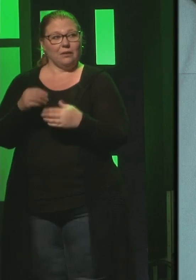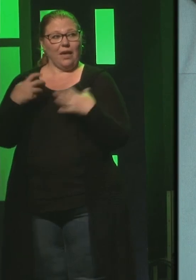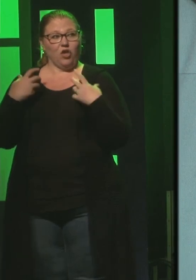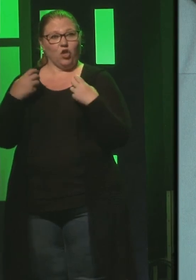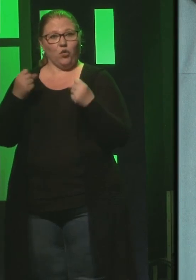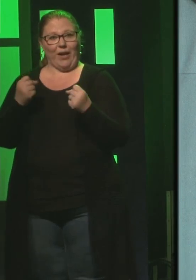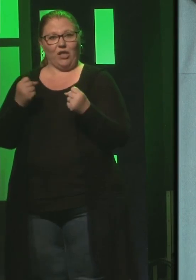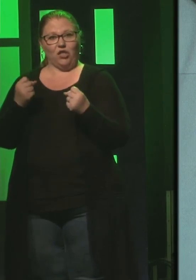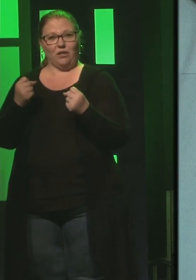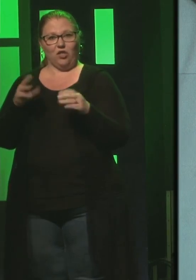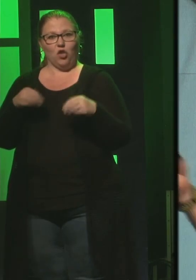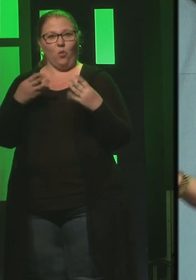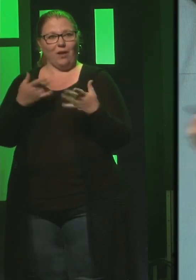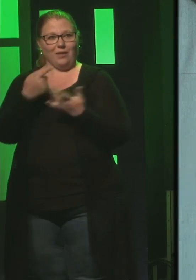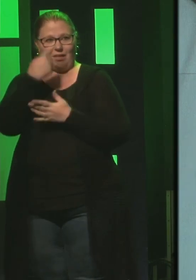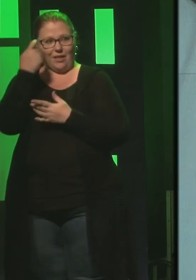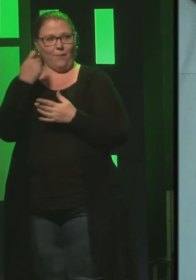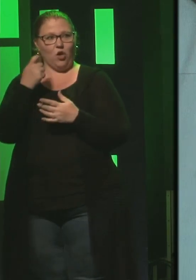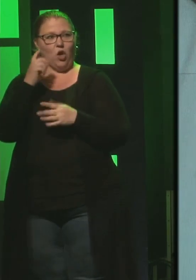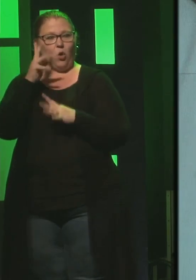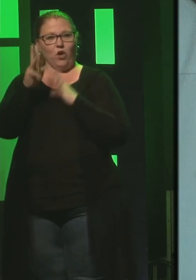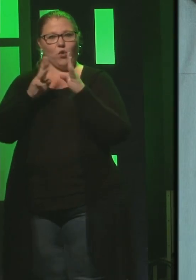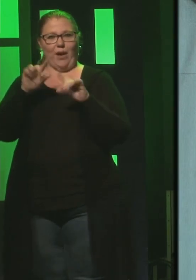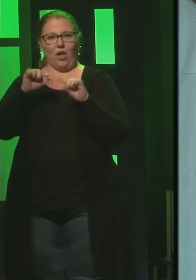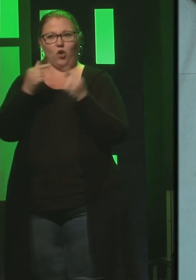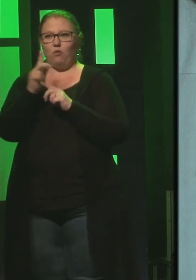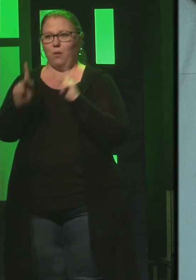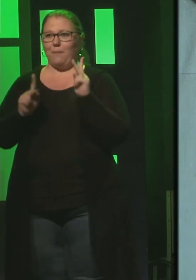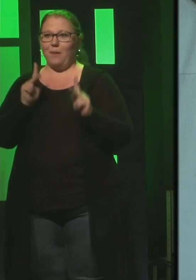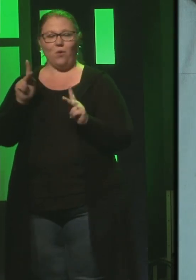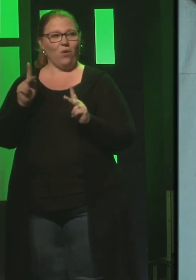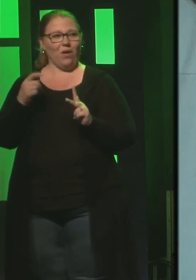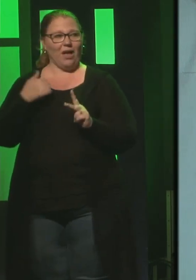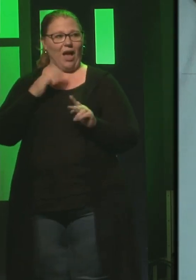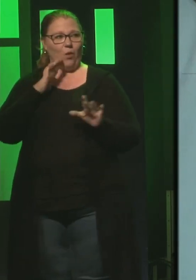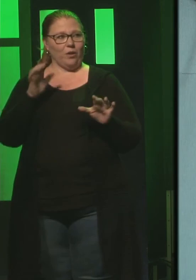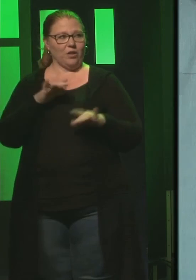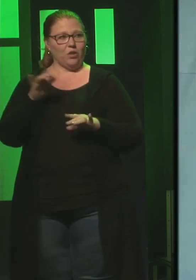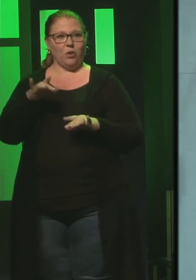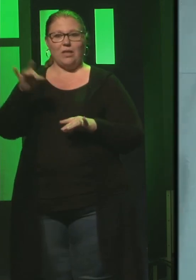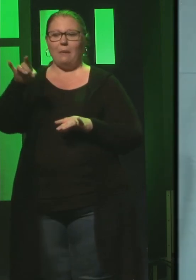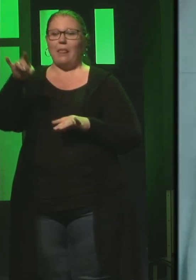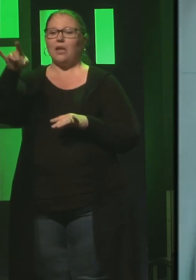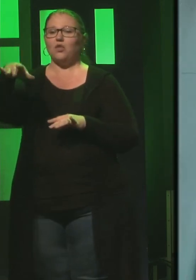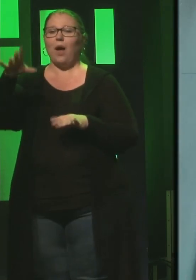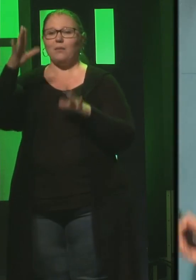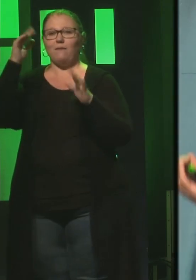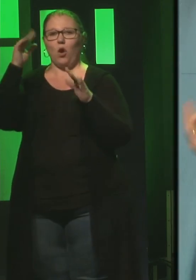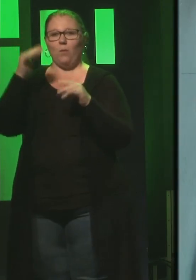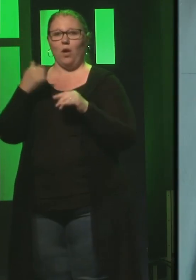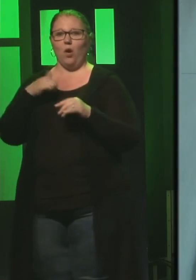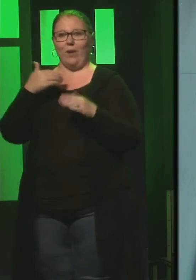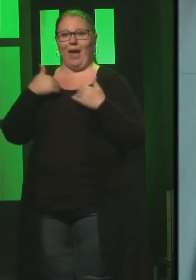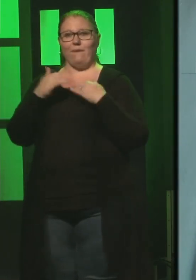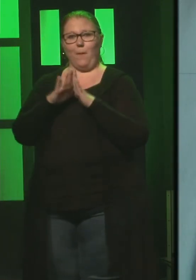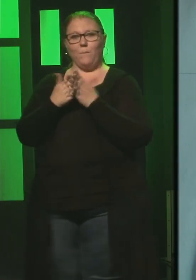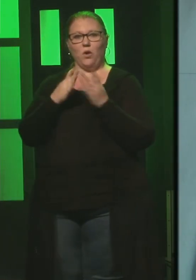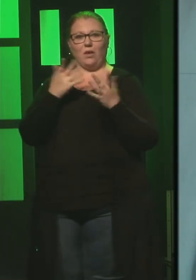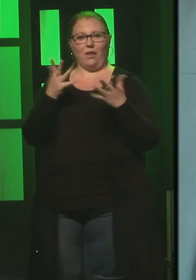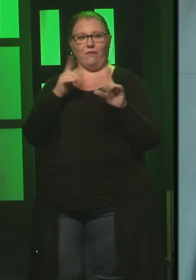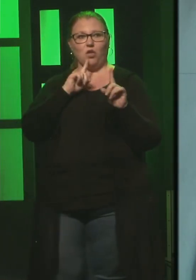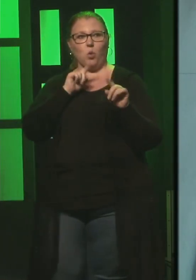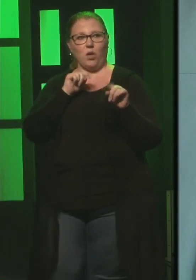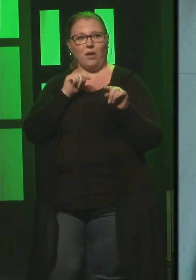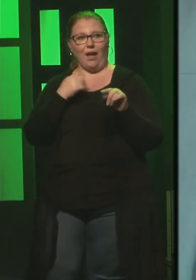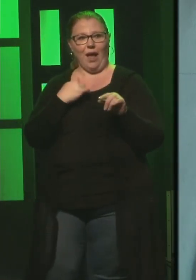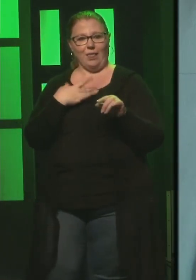courageous generosity this summer, we're creating a group of people that I'm just going to do some drops of hope. And we have a book that has been ordered. It's called